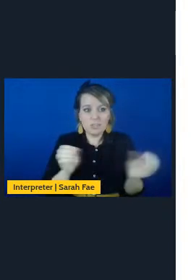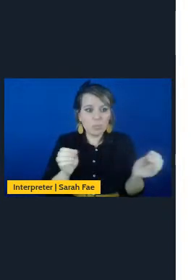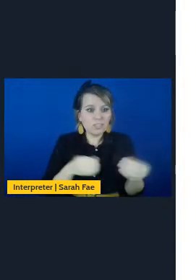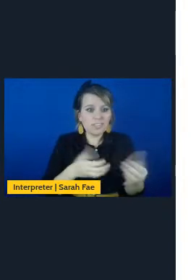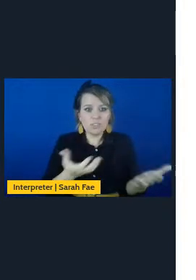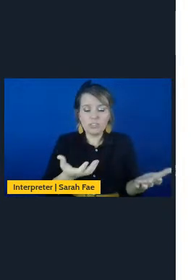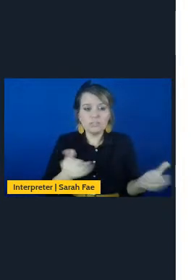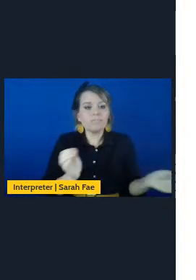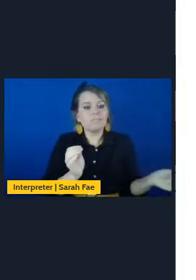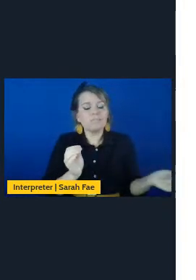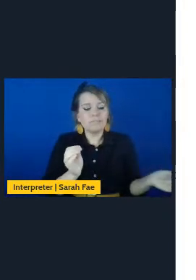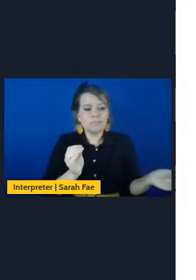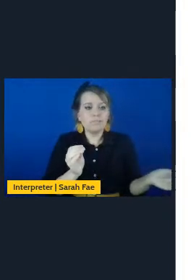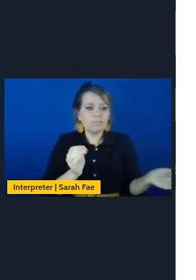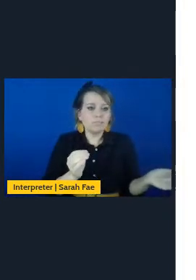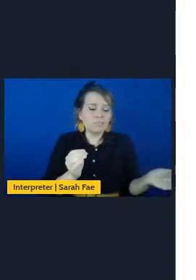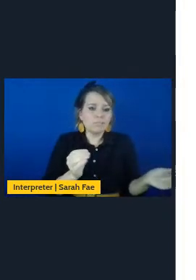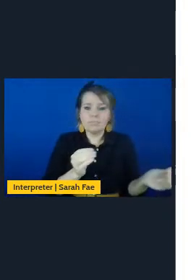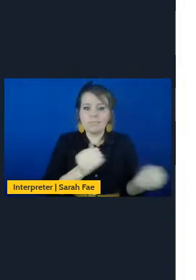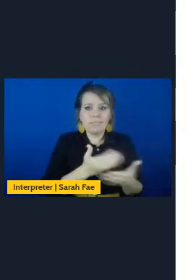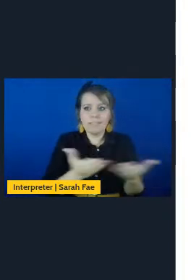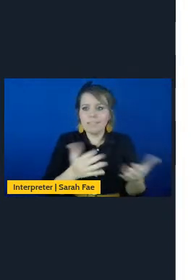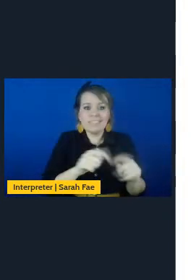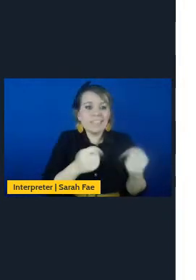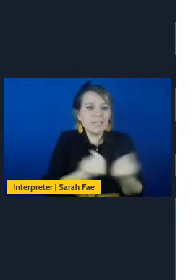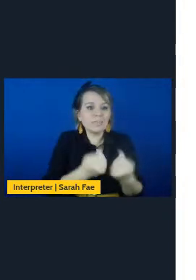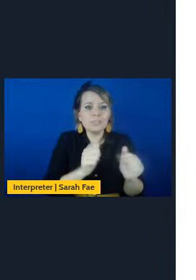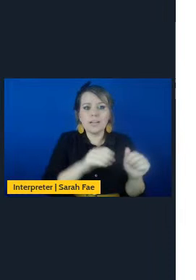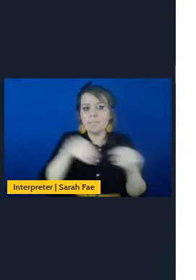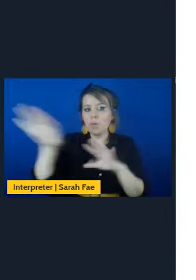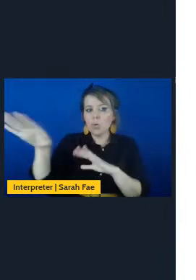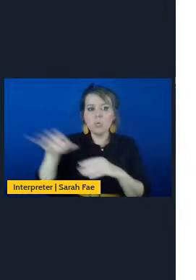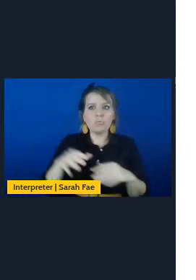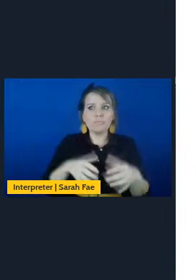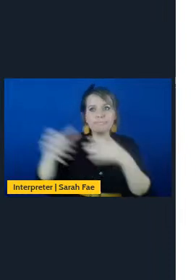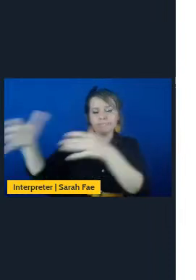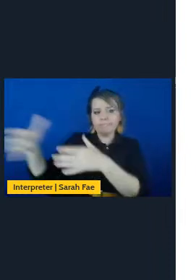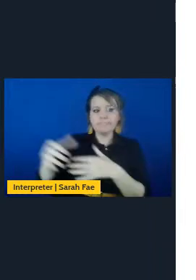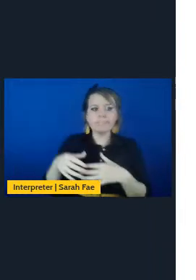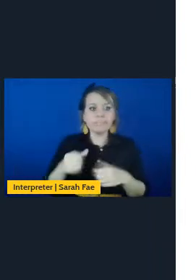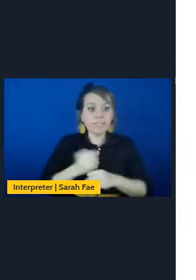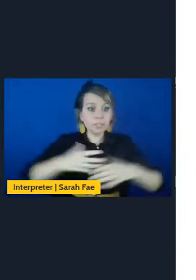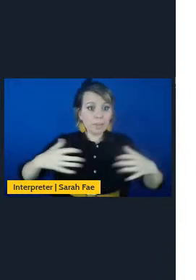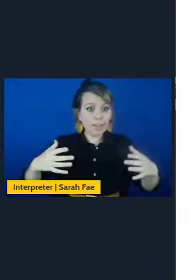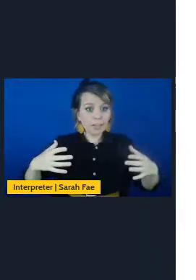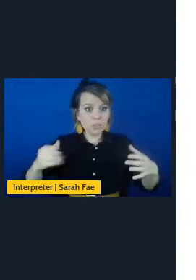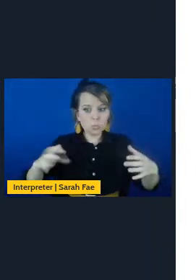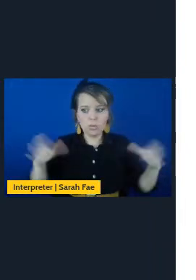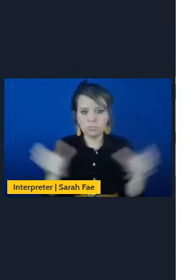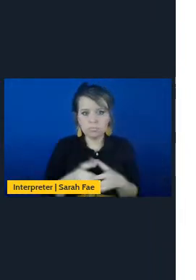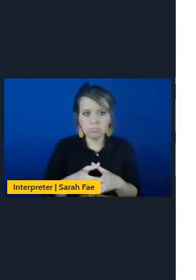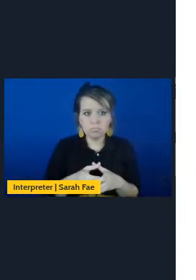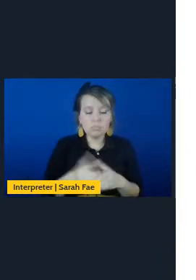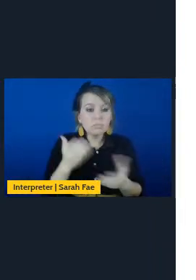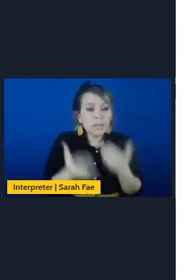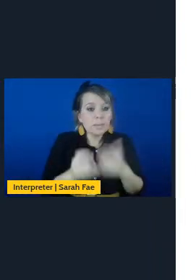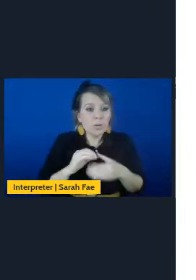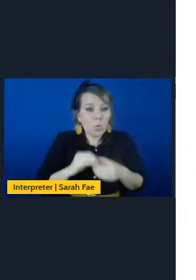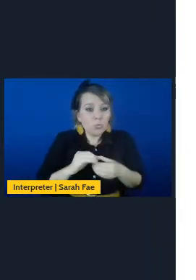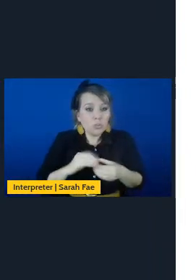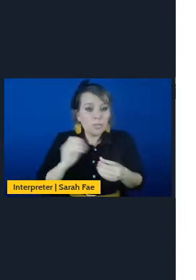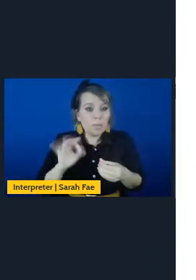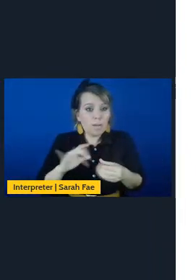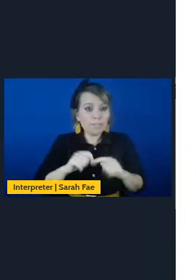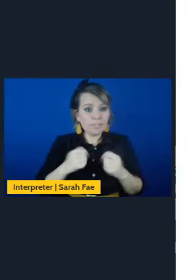move, expand, contract, and we may need to move ownership on an application between teams. And that's where we